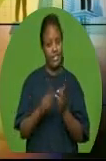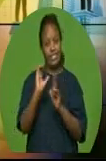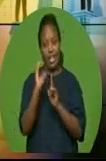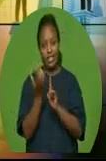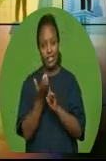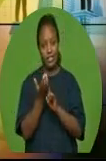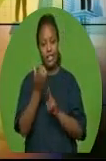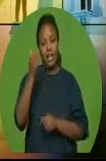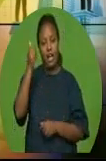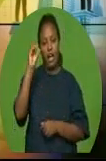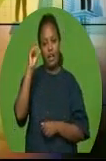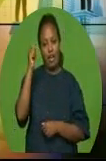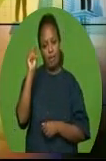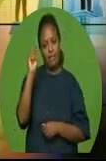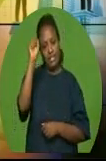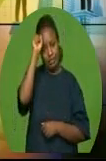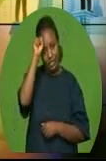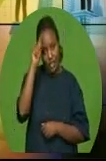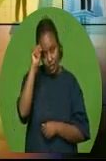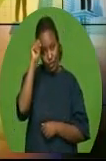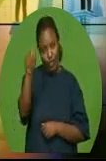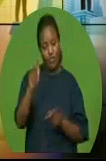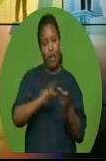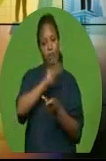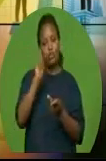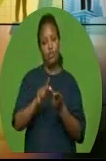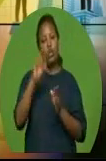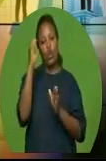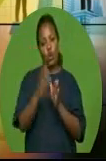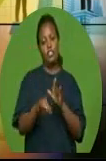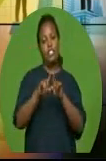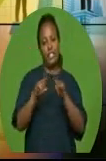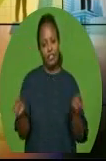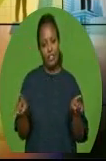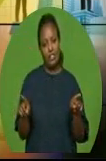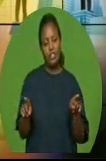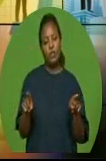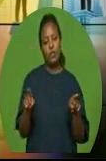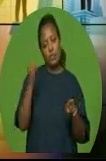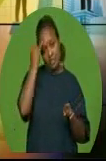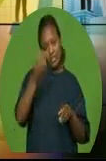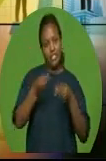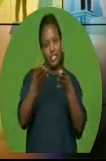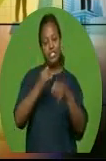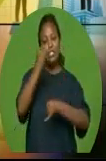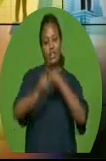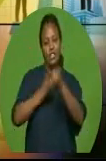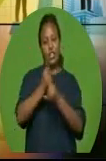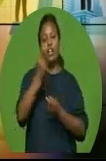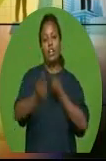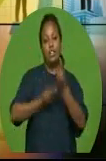Therefore, in this case, Adam Smith's theory of absolute cost difference would suggest